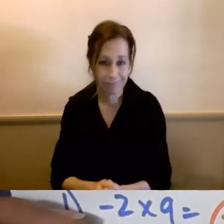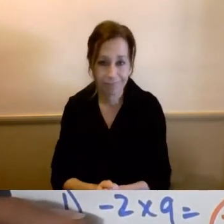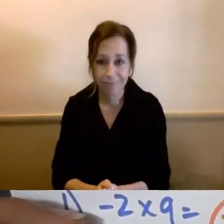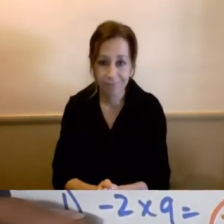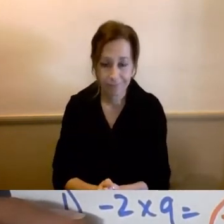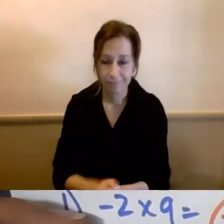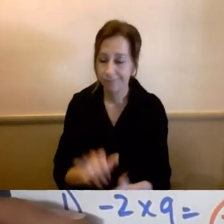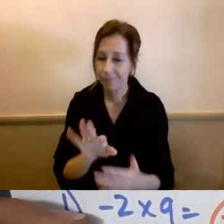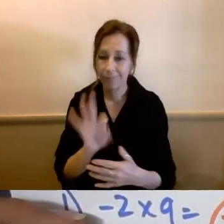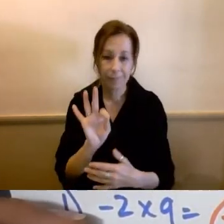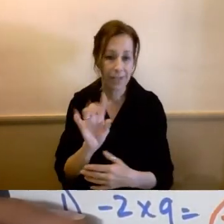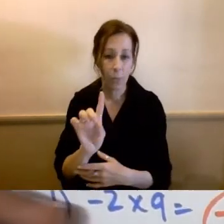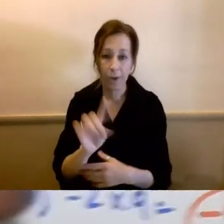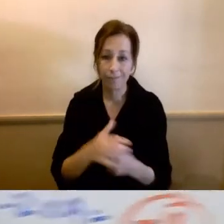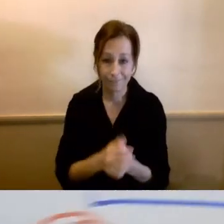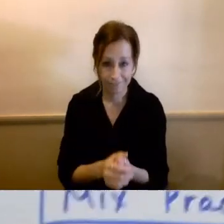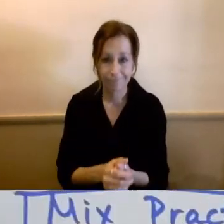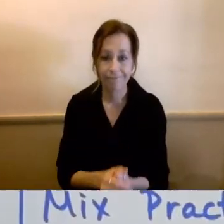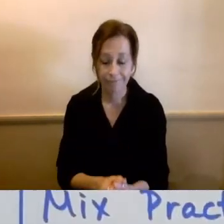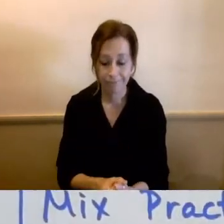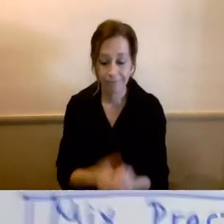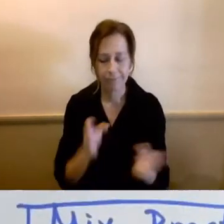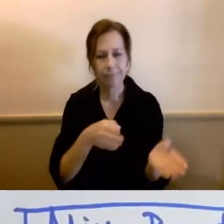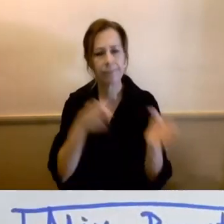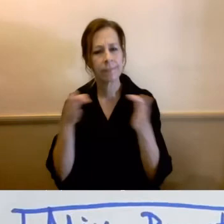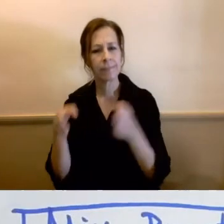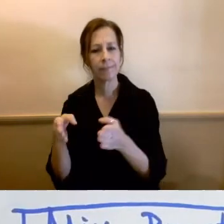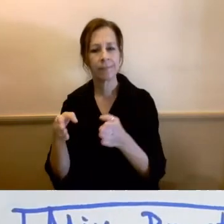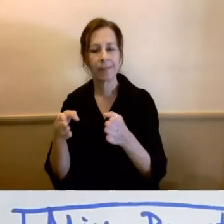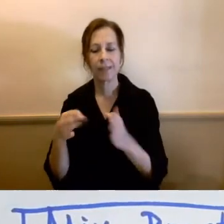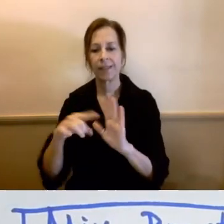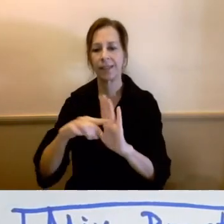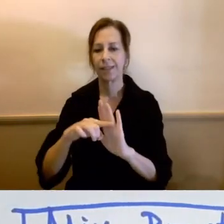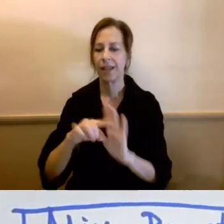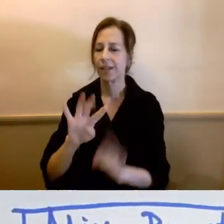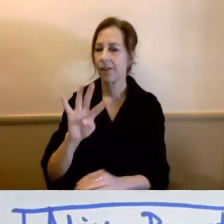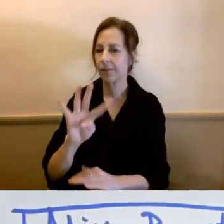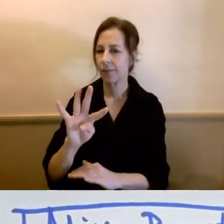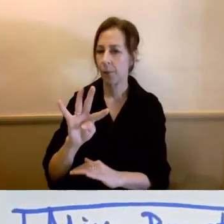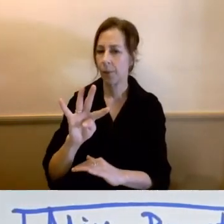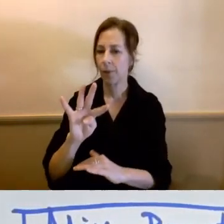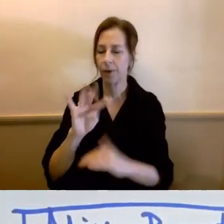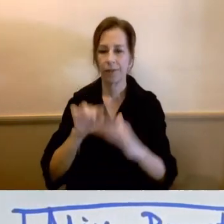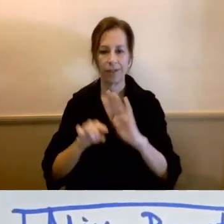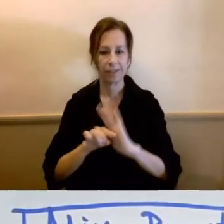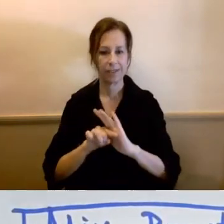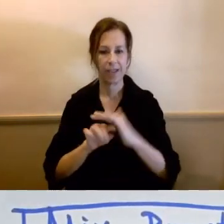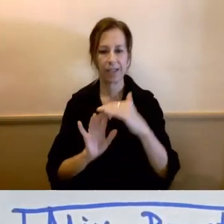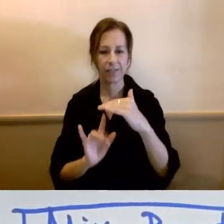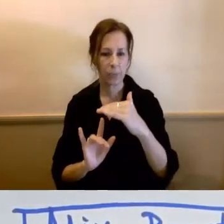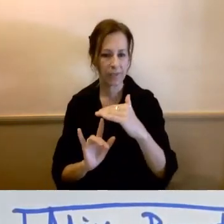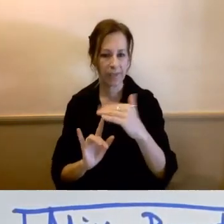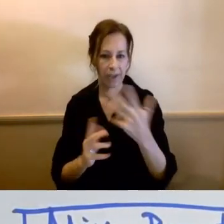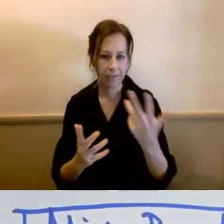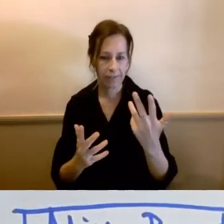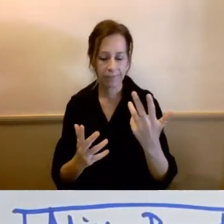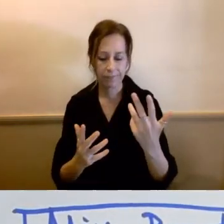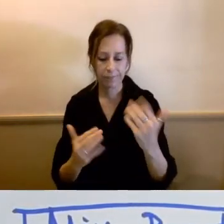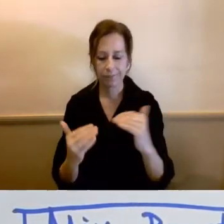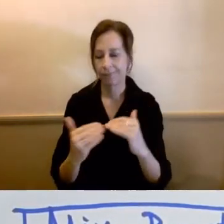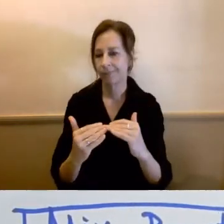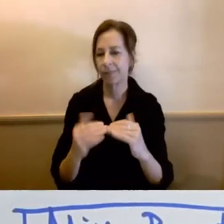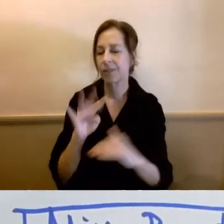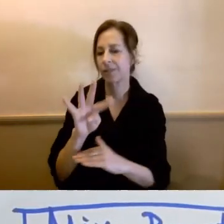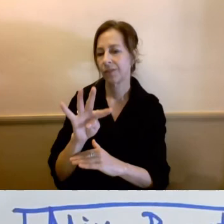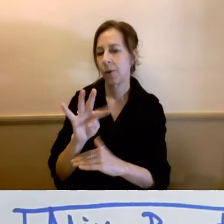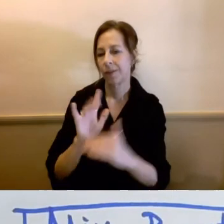matter. Okay, so just pick one. Over here, this would have been negative 4 over negative 25, which